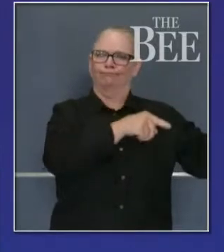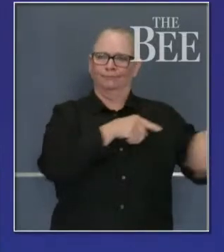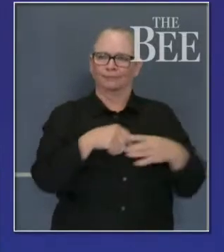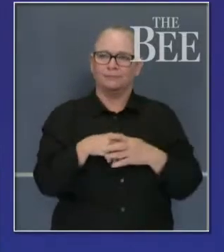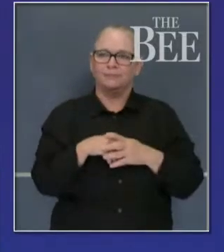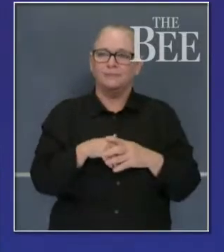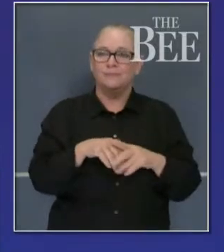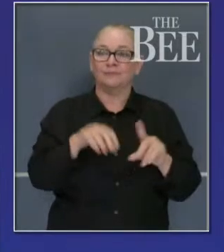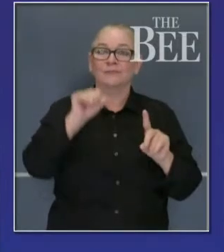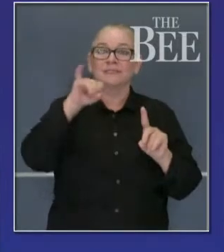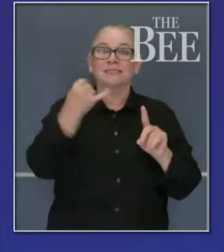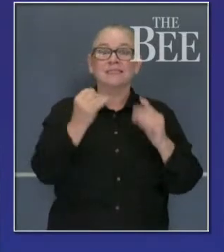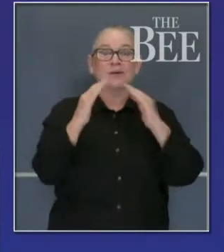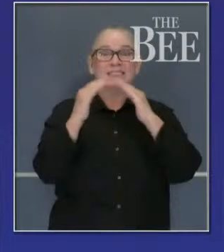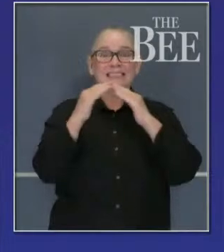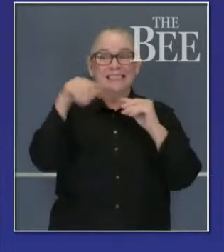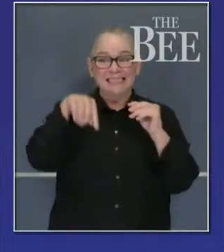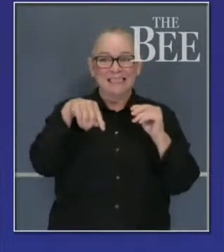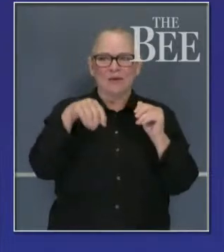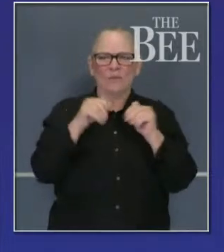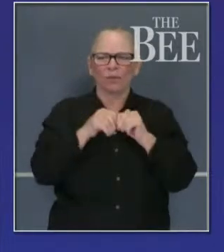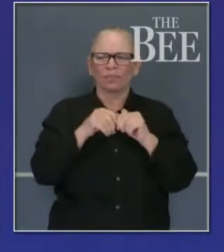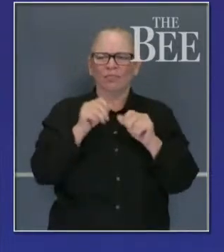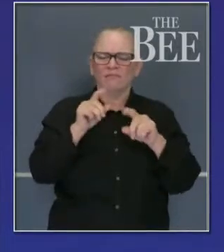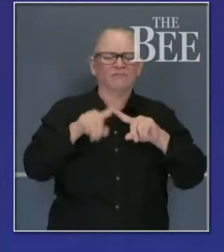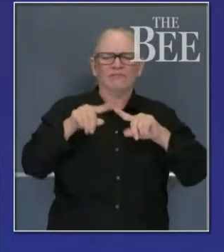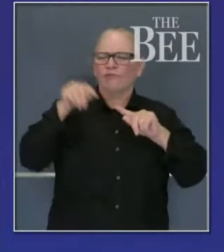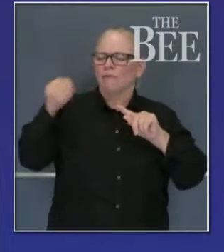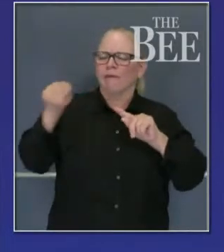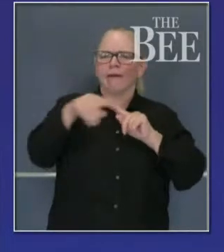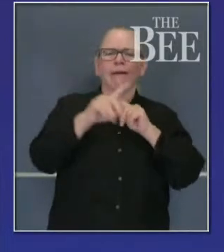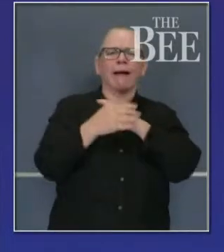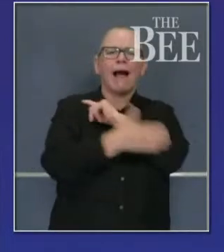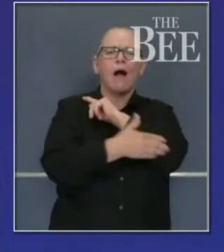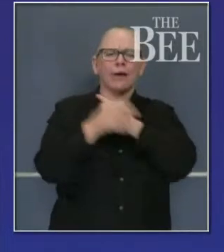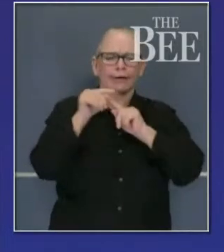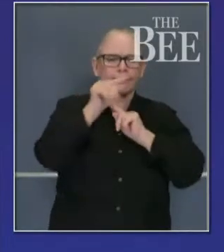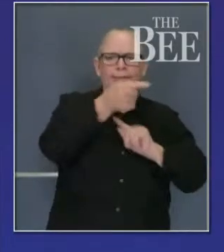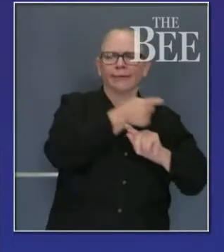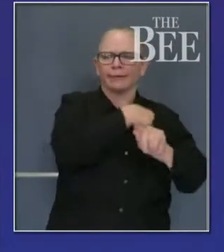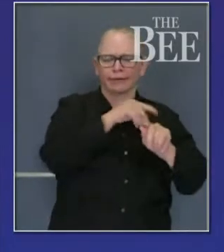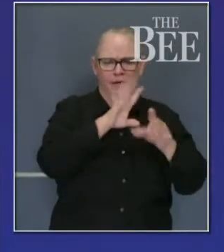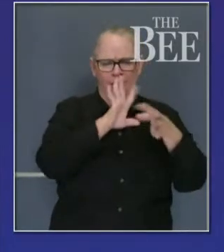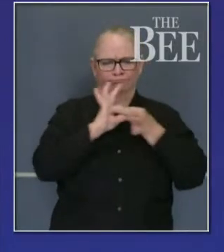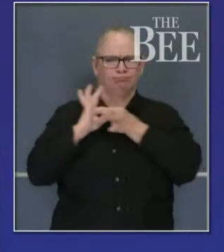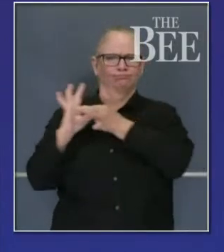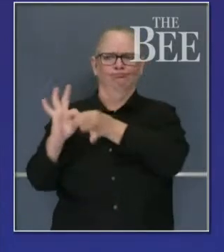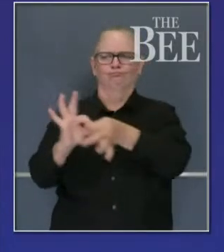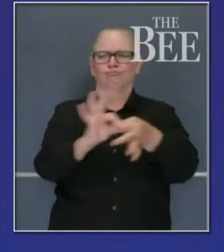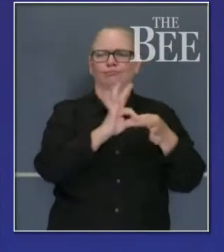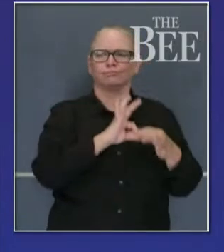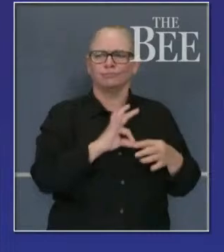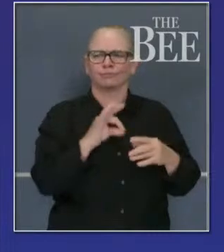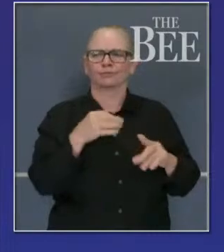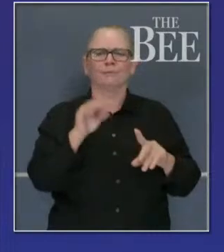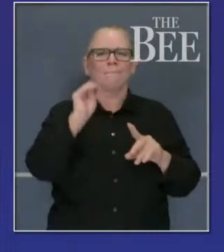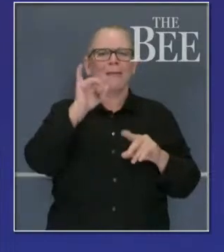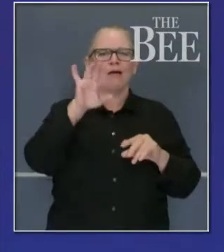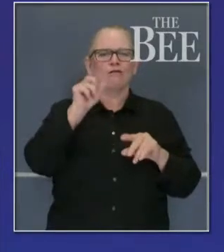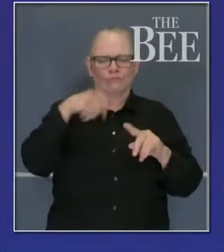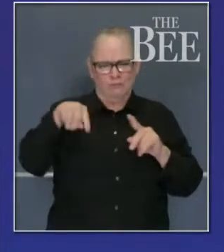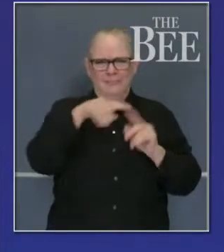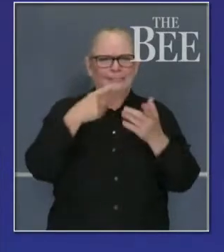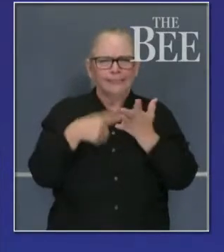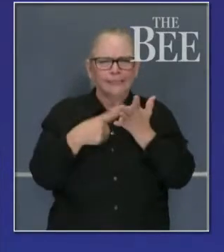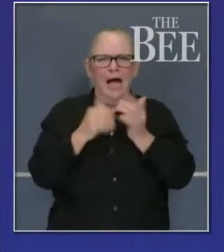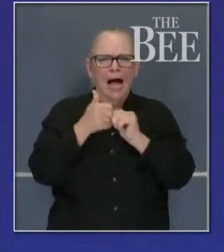City, working with county leaders, but moreover, working with other mayors all throughout the state of California, including working